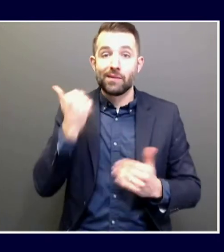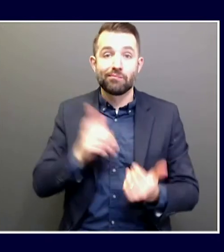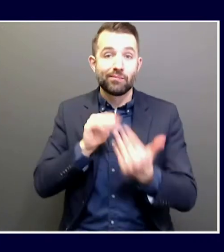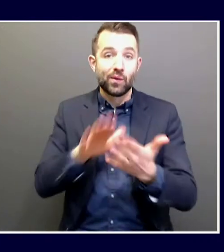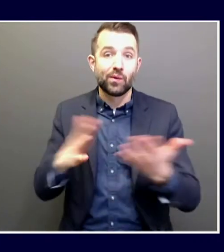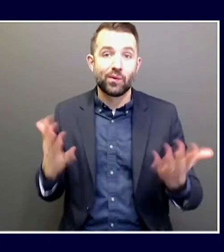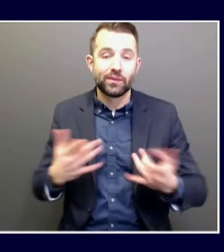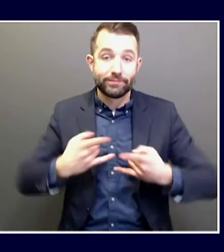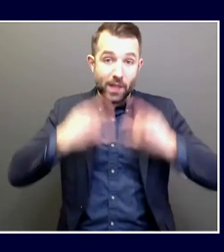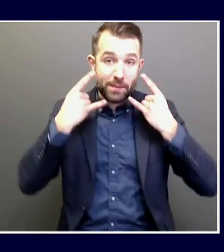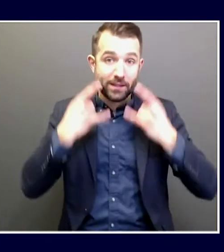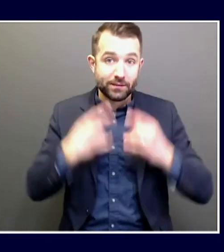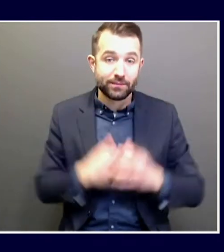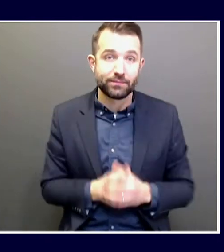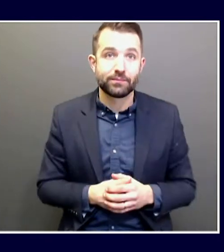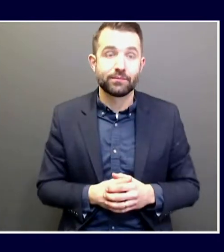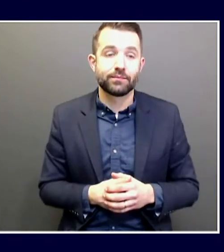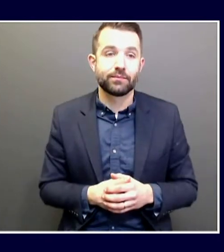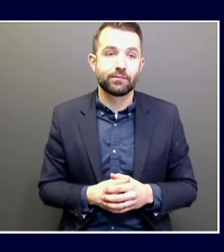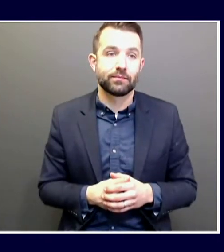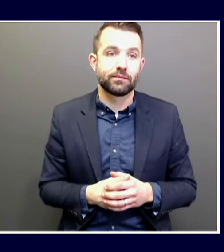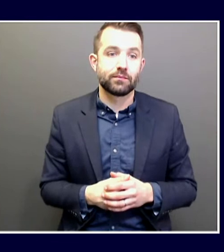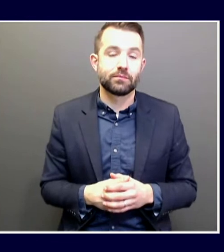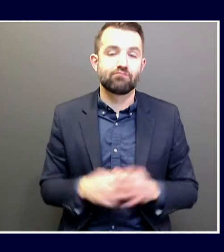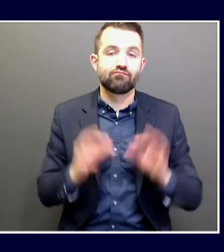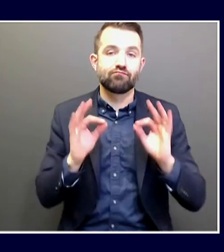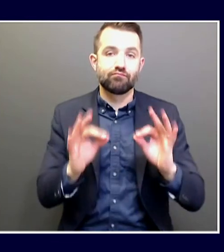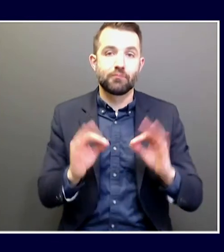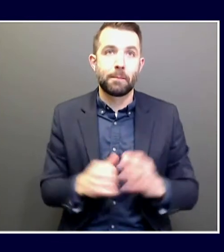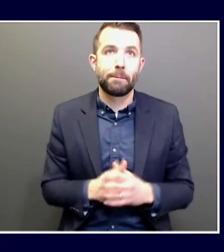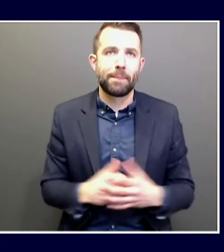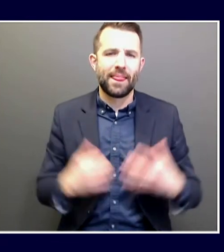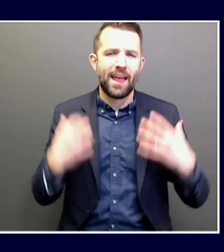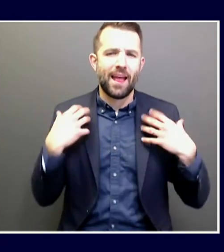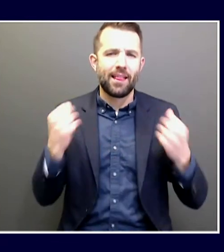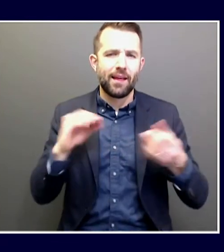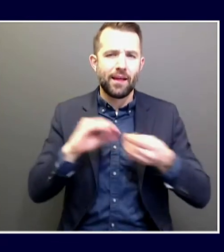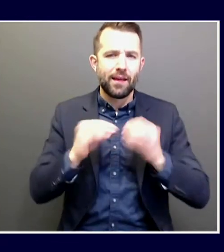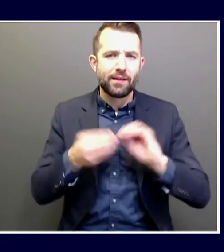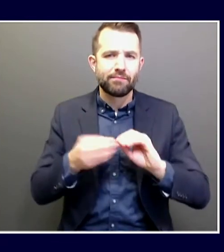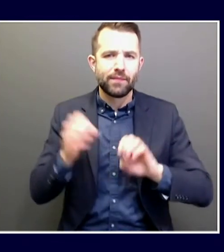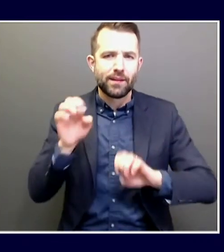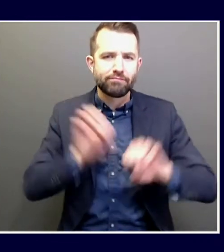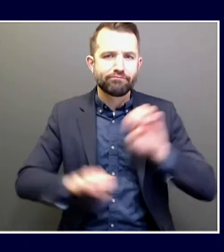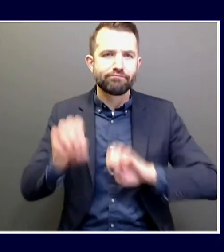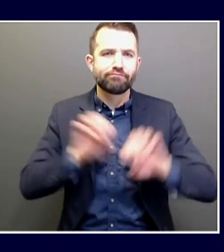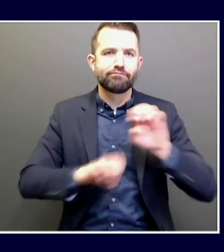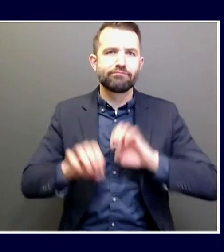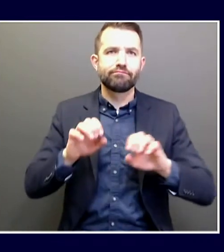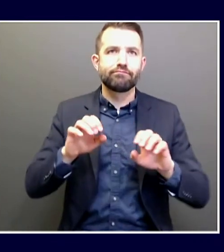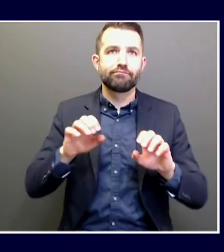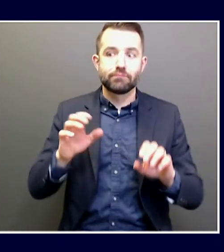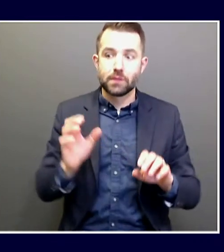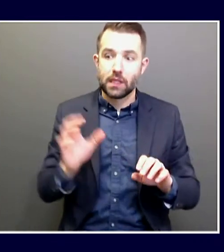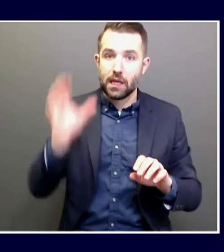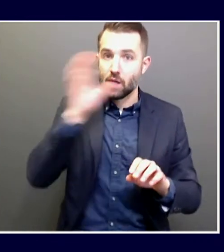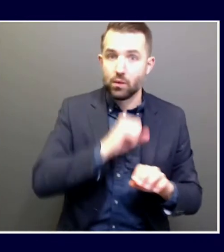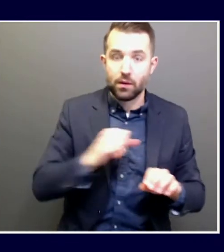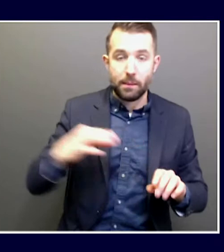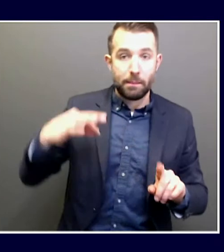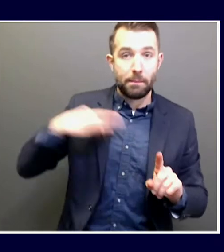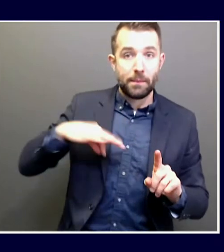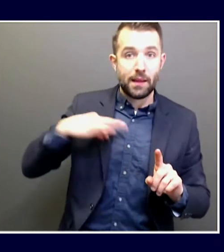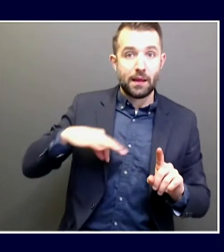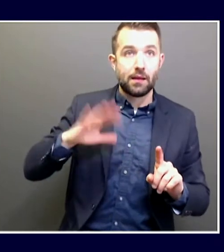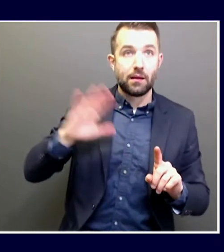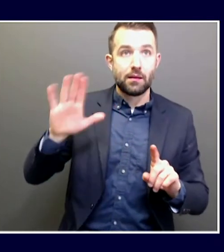Great. An Institute for Health Metrics and Evaluation estimate for Maine shows that right now around 375